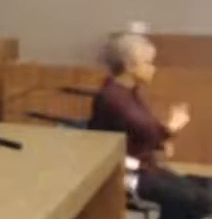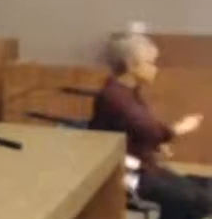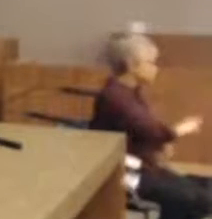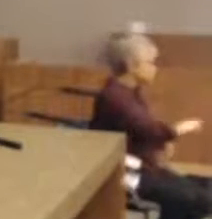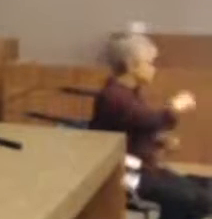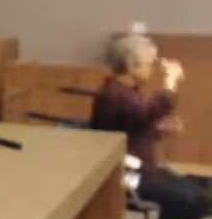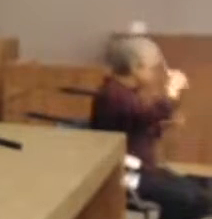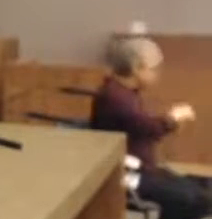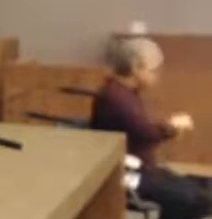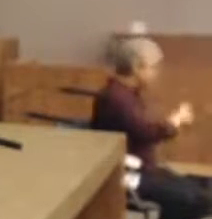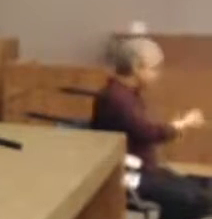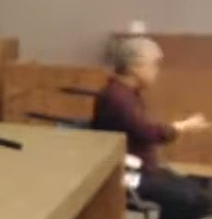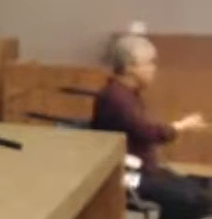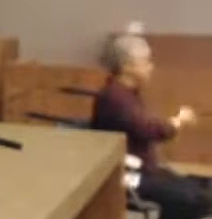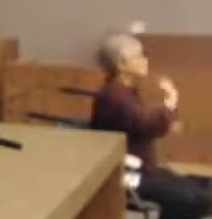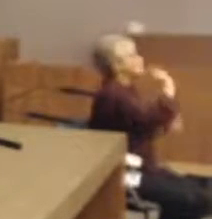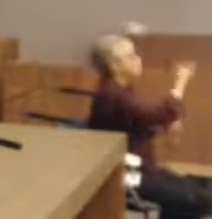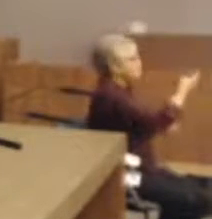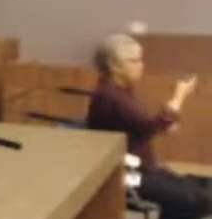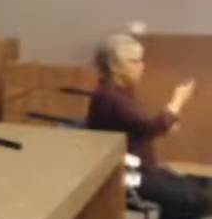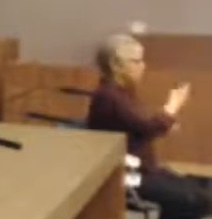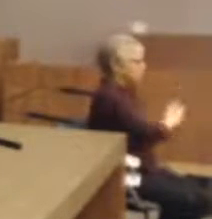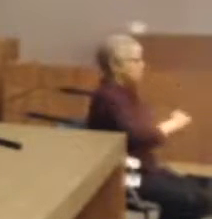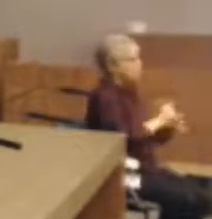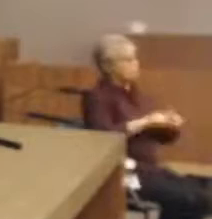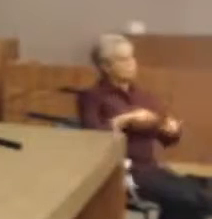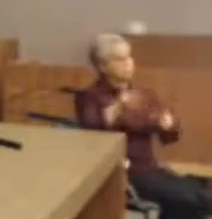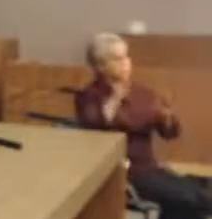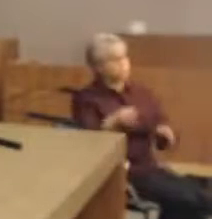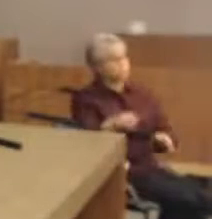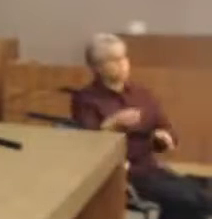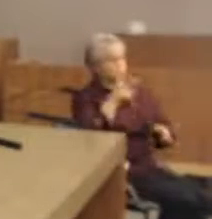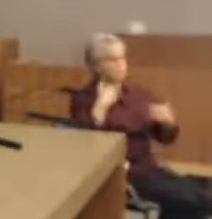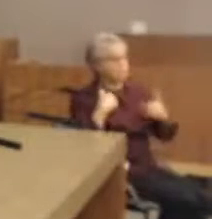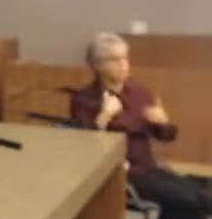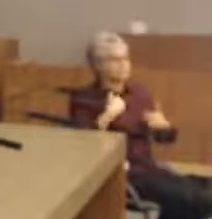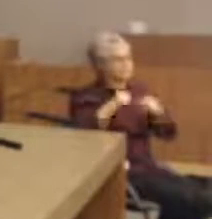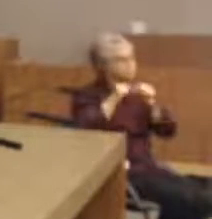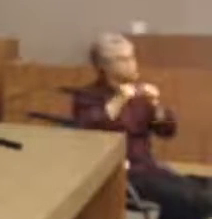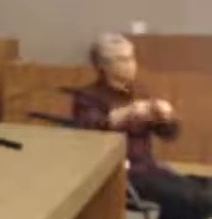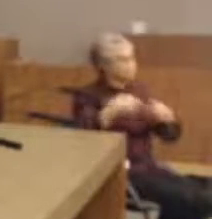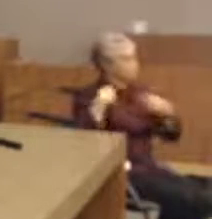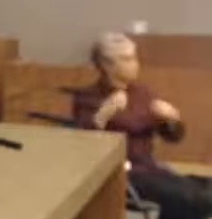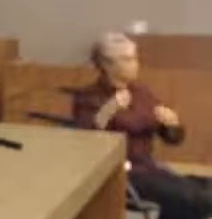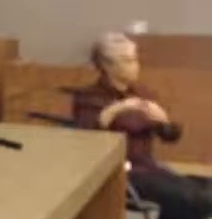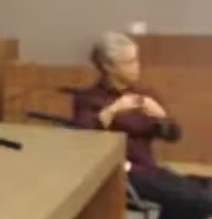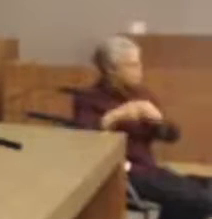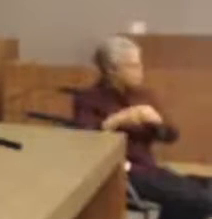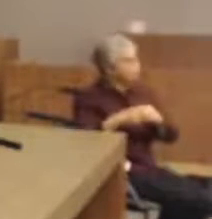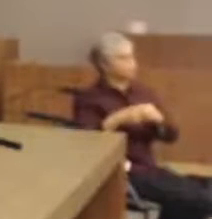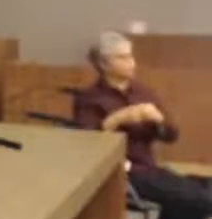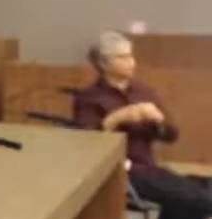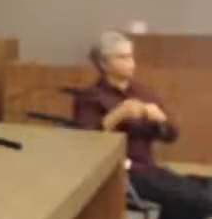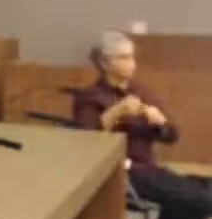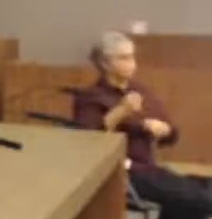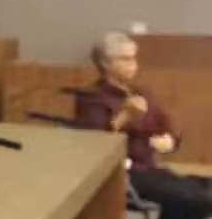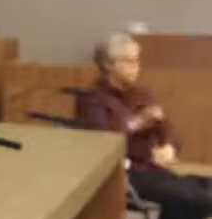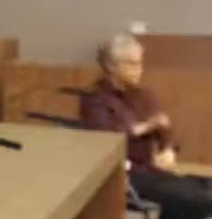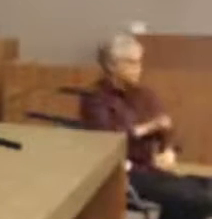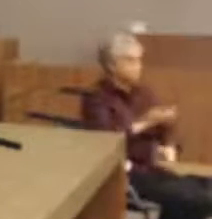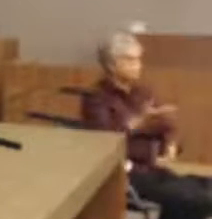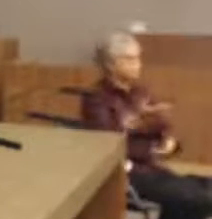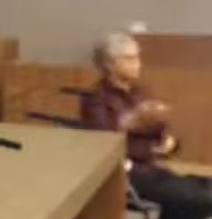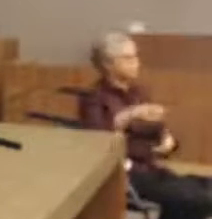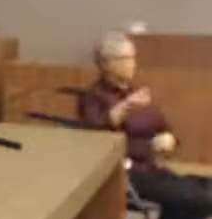it, but somebody who has chronic mental health issues and substance abuse issues, we shouldn't expect that they can report it chronologically